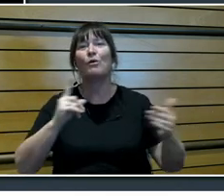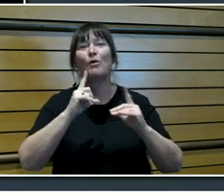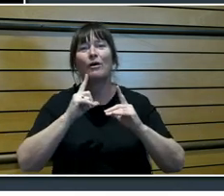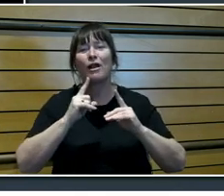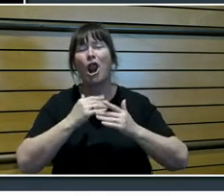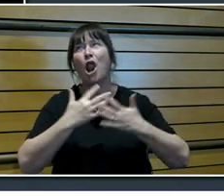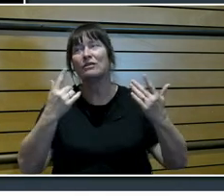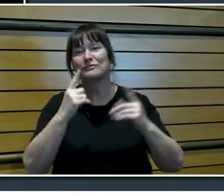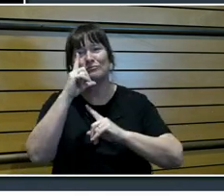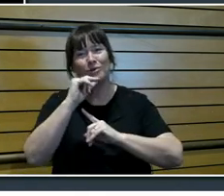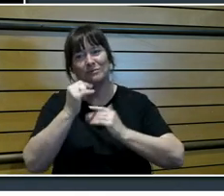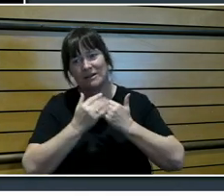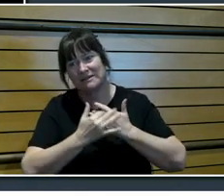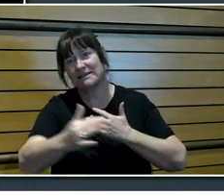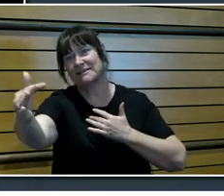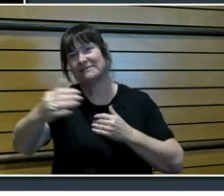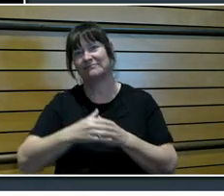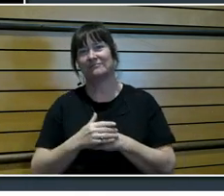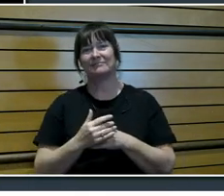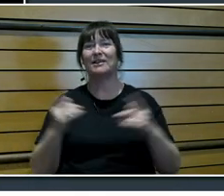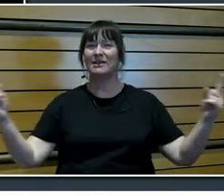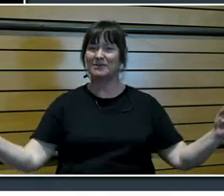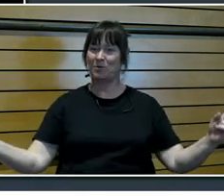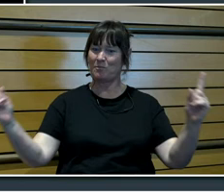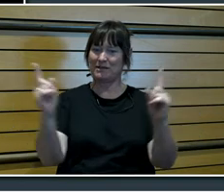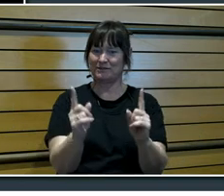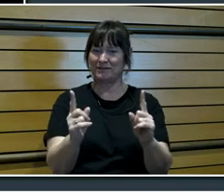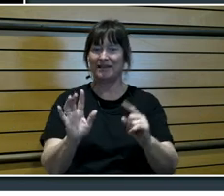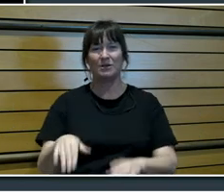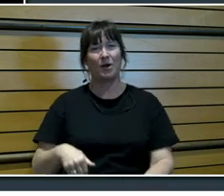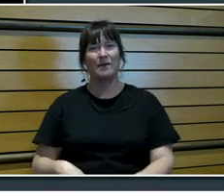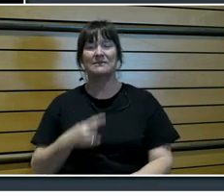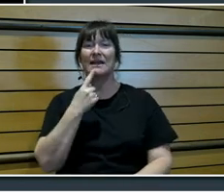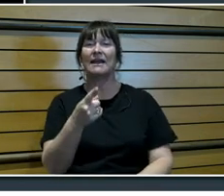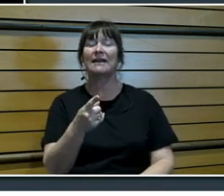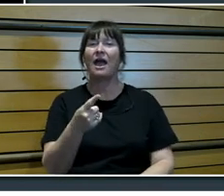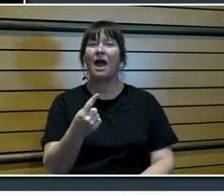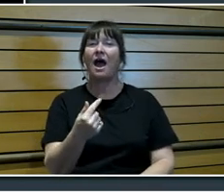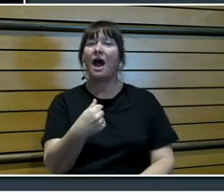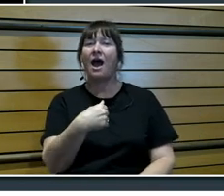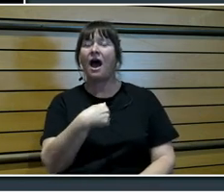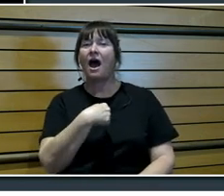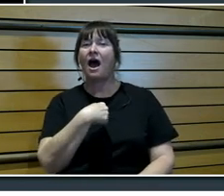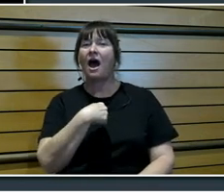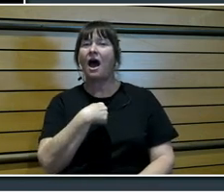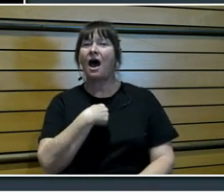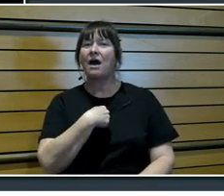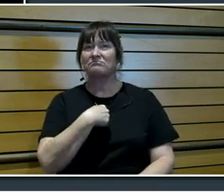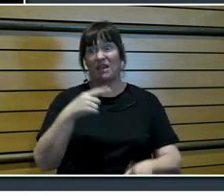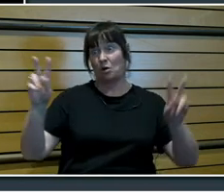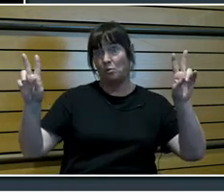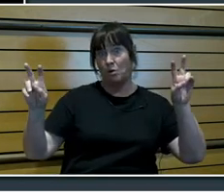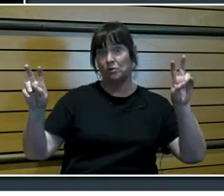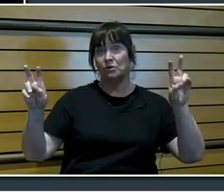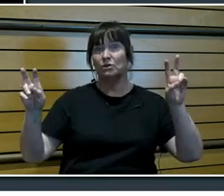there." So I'm identifying the I in that quote